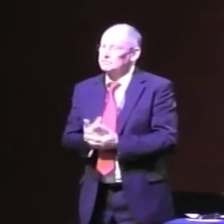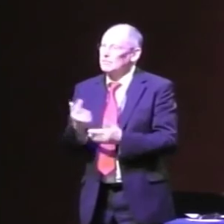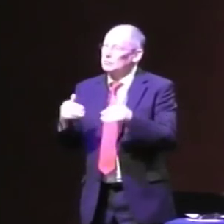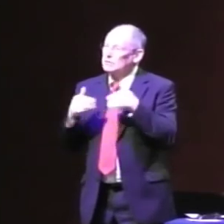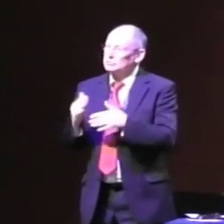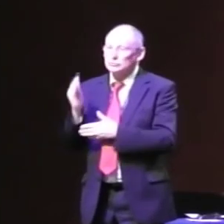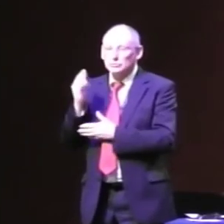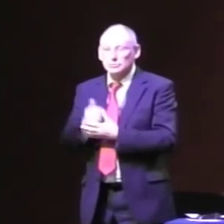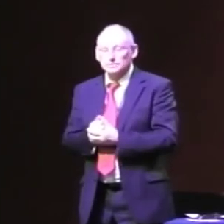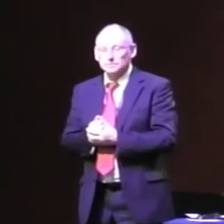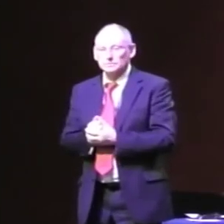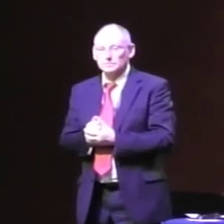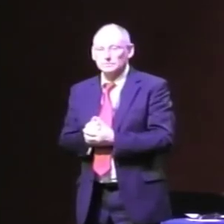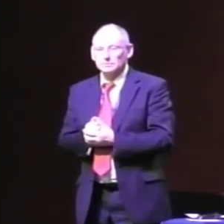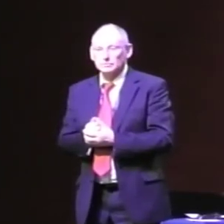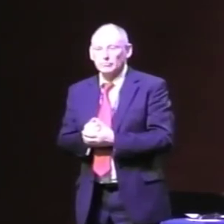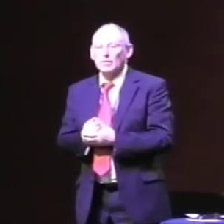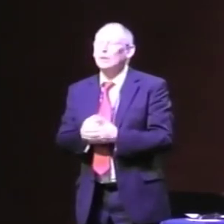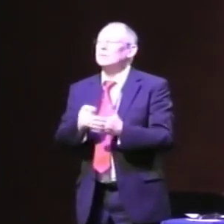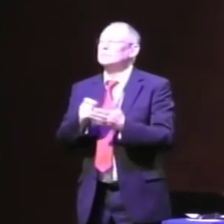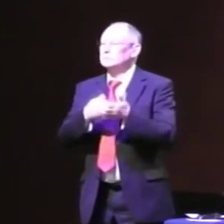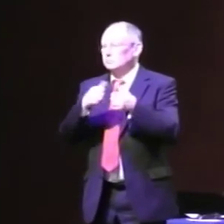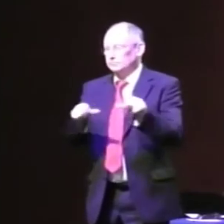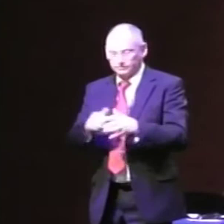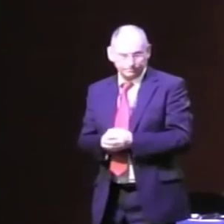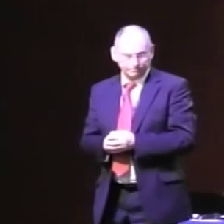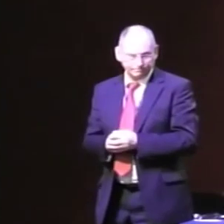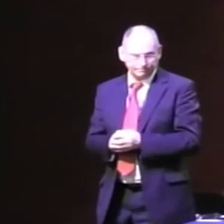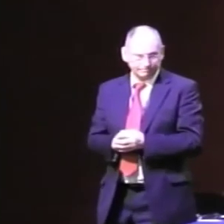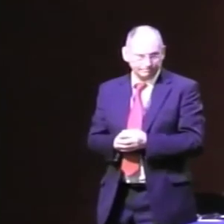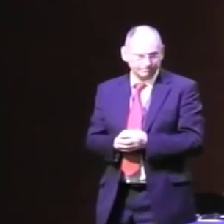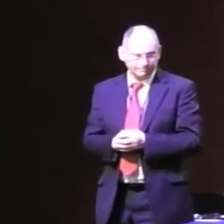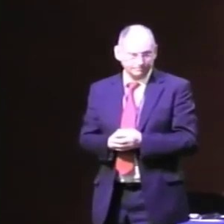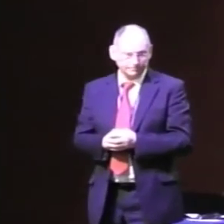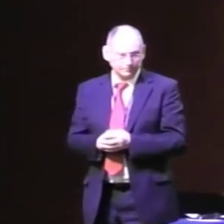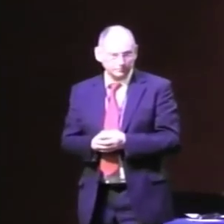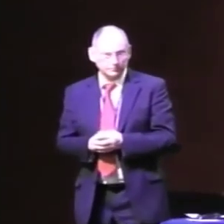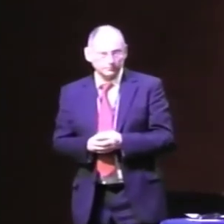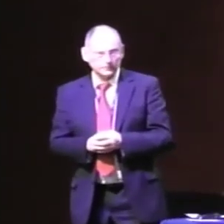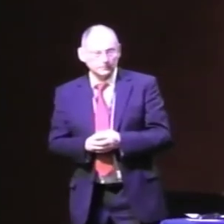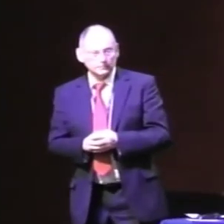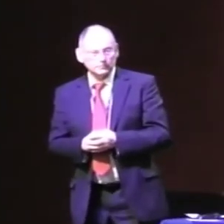Any abstentions? That's carried.